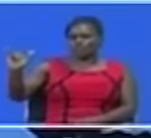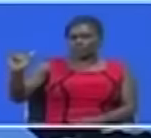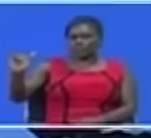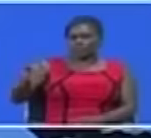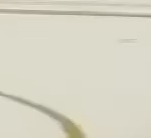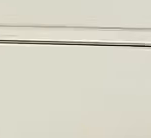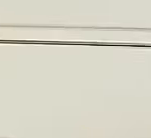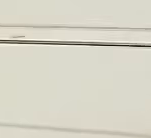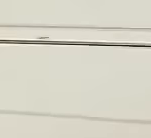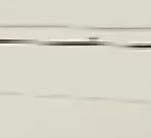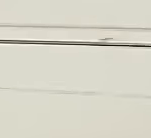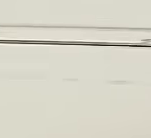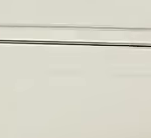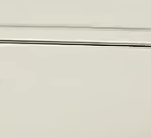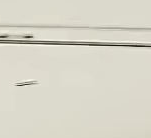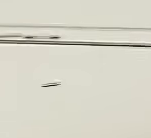markets.